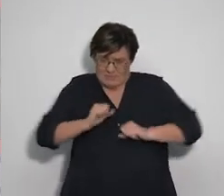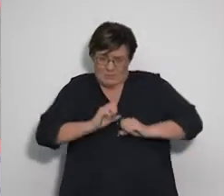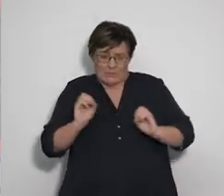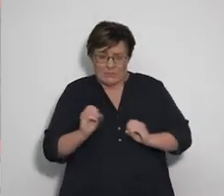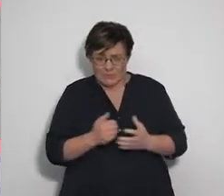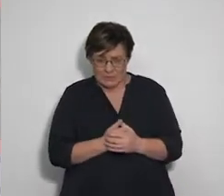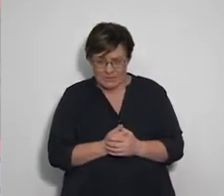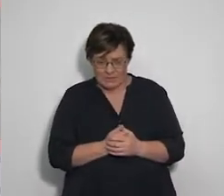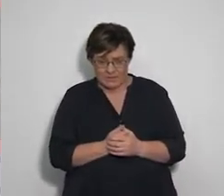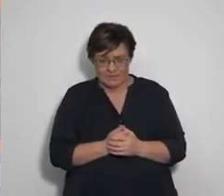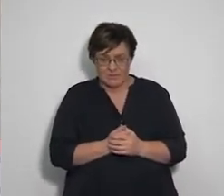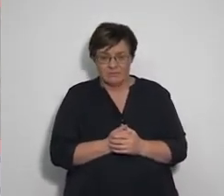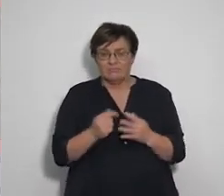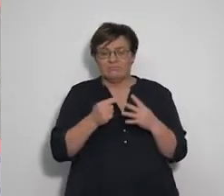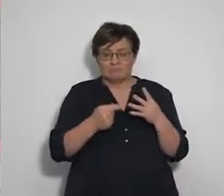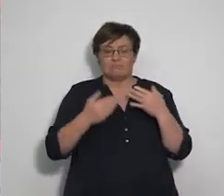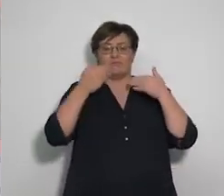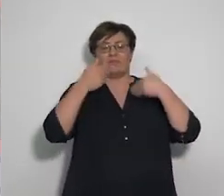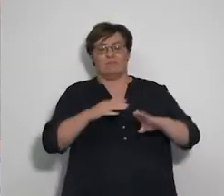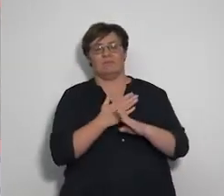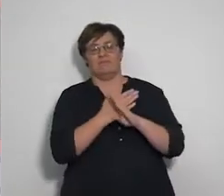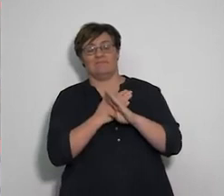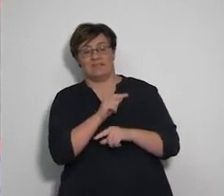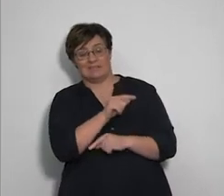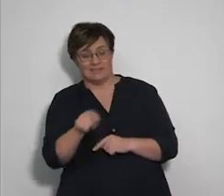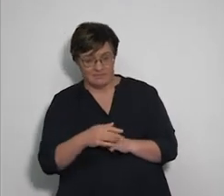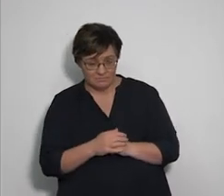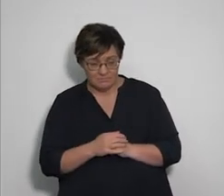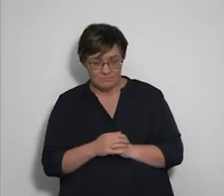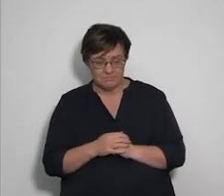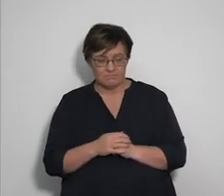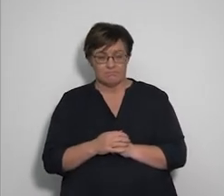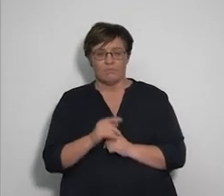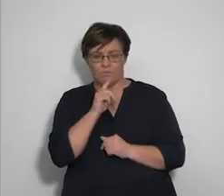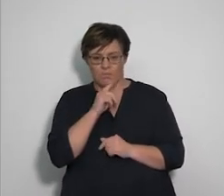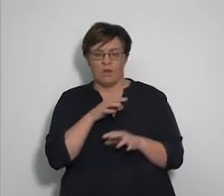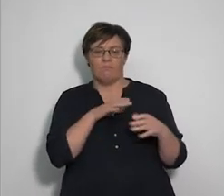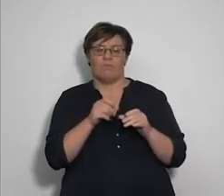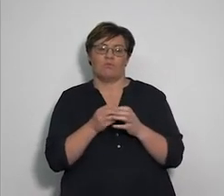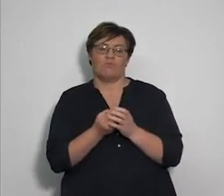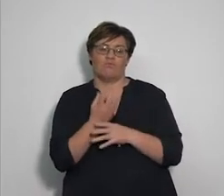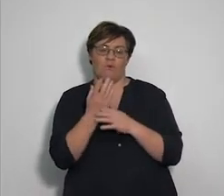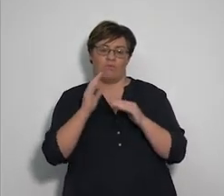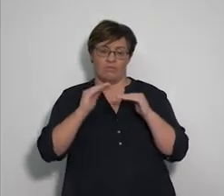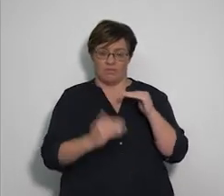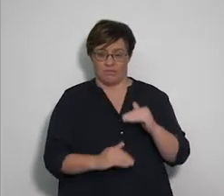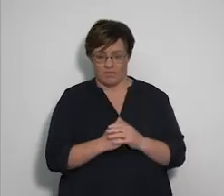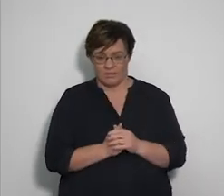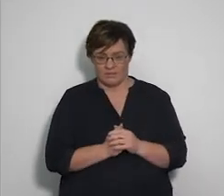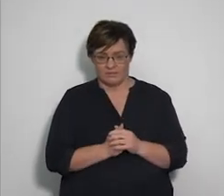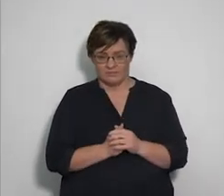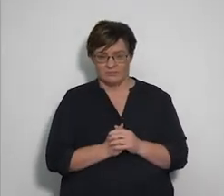overcrowding. All right, you can talk about all the limiting factors that slow down population